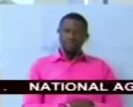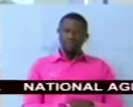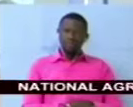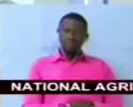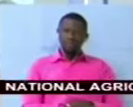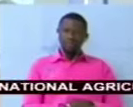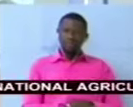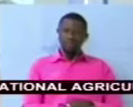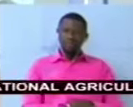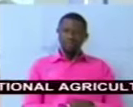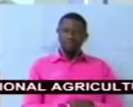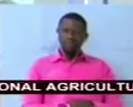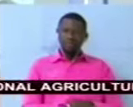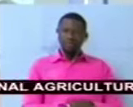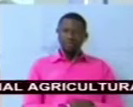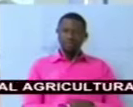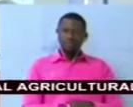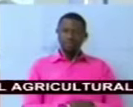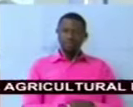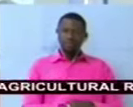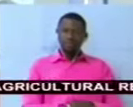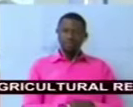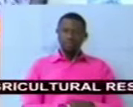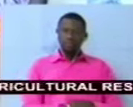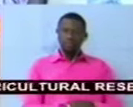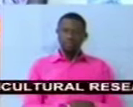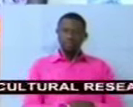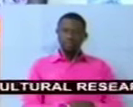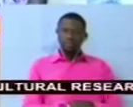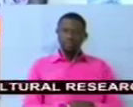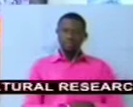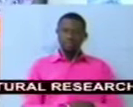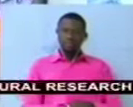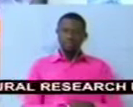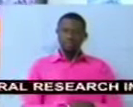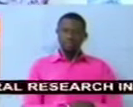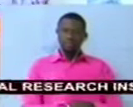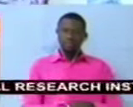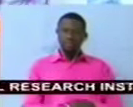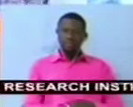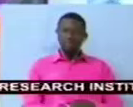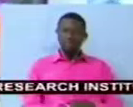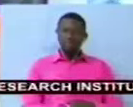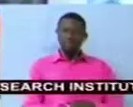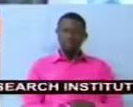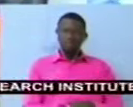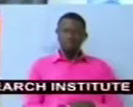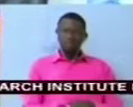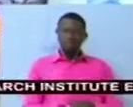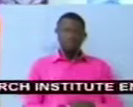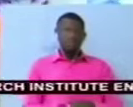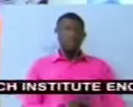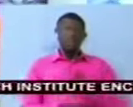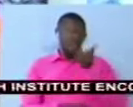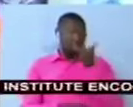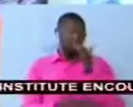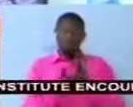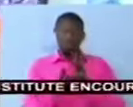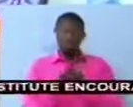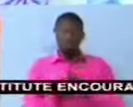ci tohidona bi nga xamne ci nga dugga nonu wallahi yes wallahi gessela ar quran la tey wat ko